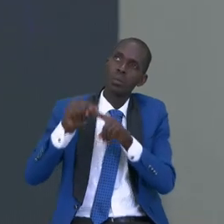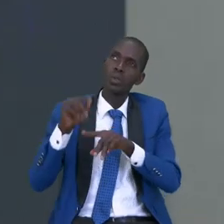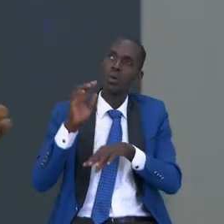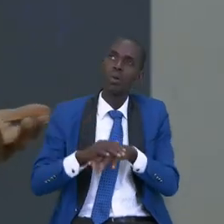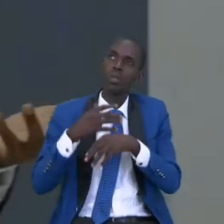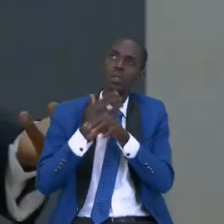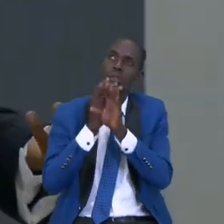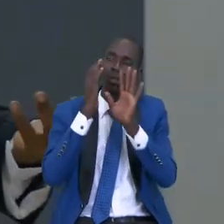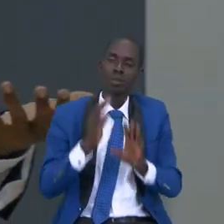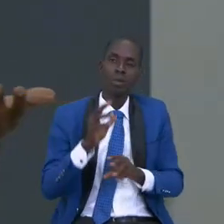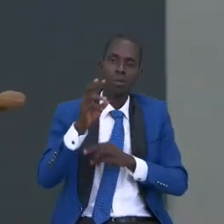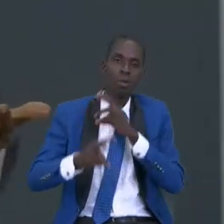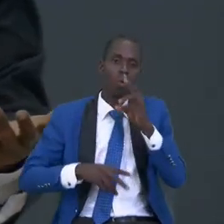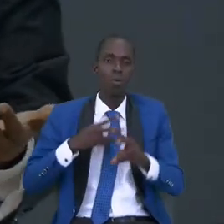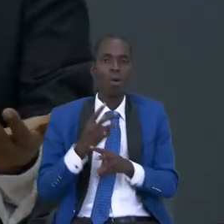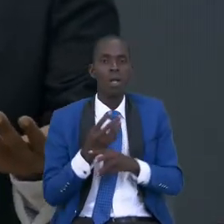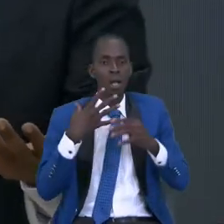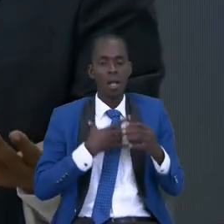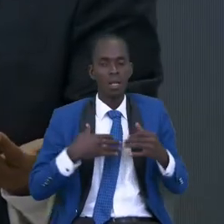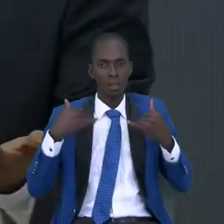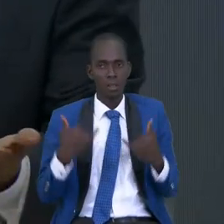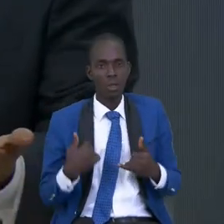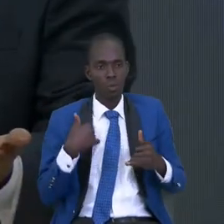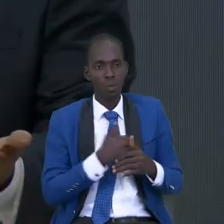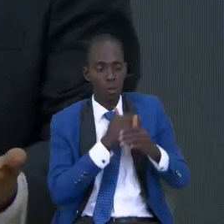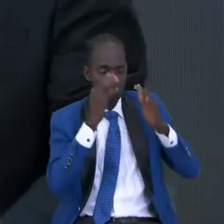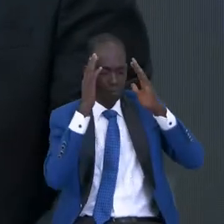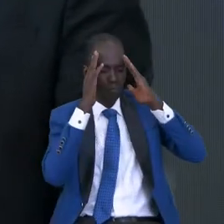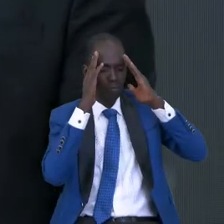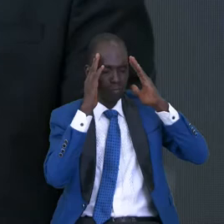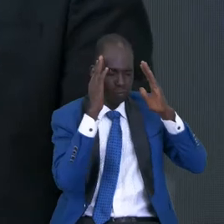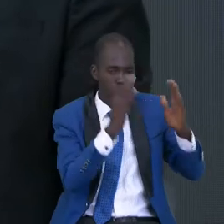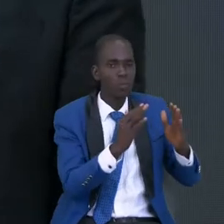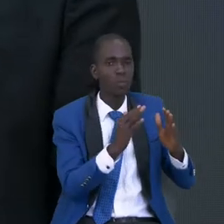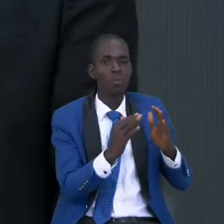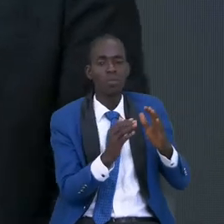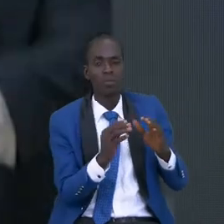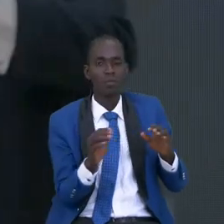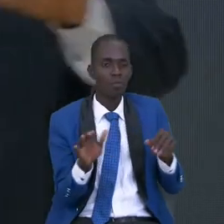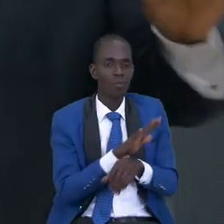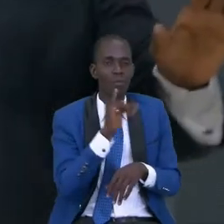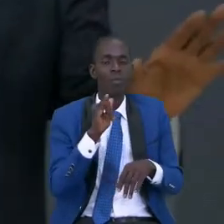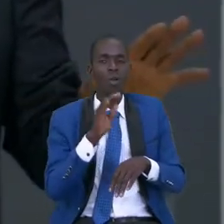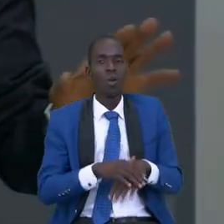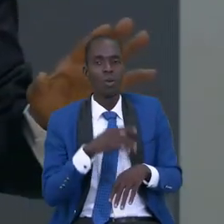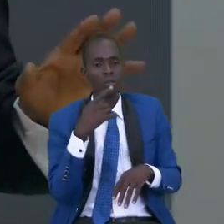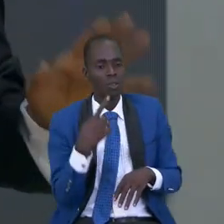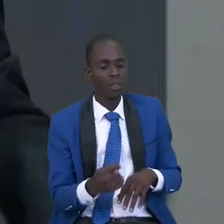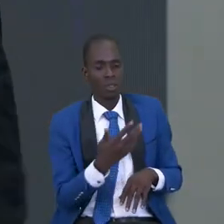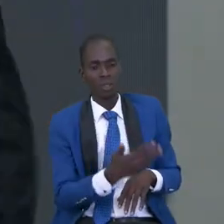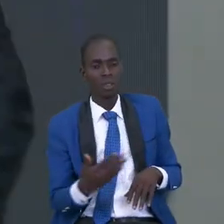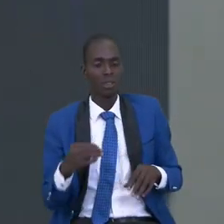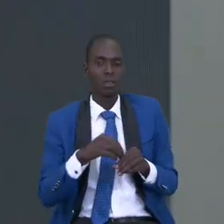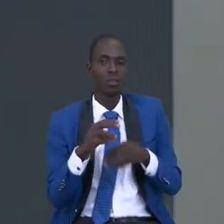universe and then we pin our sight on the creatures in the world. He saw the